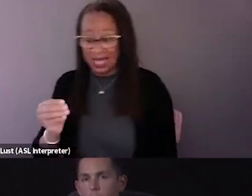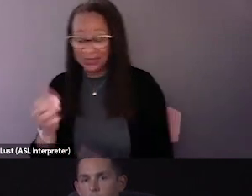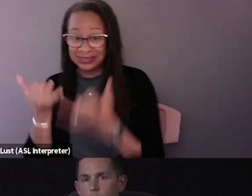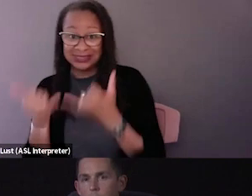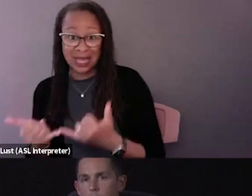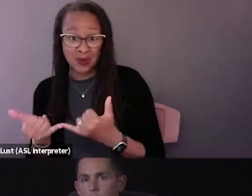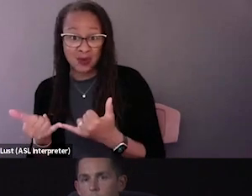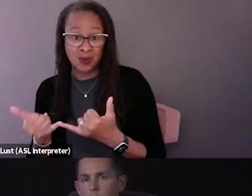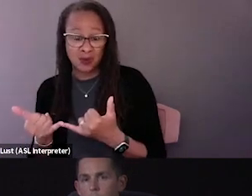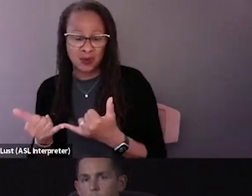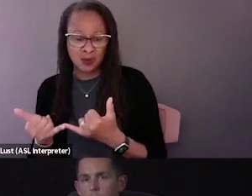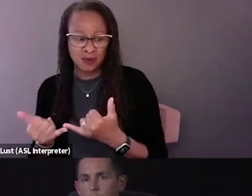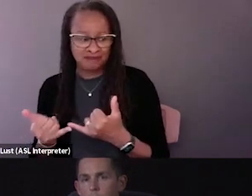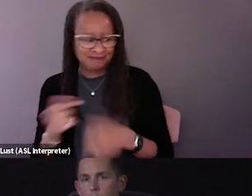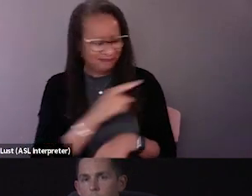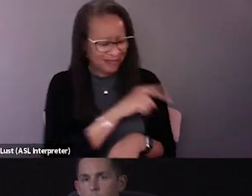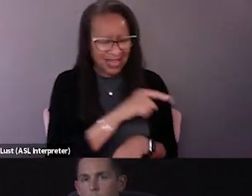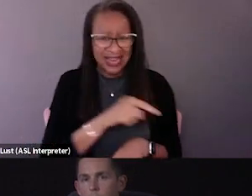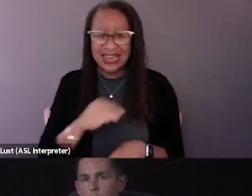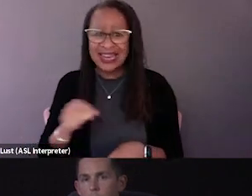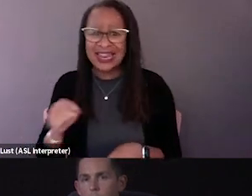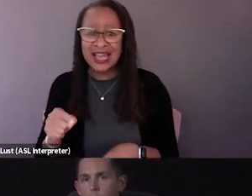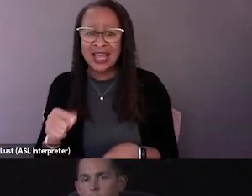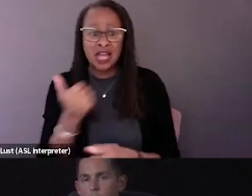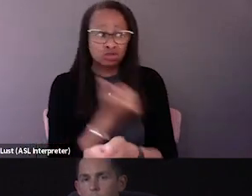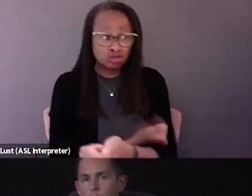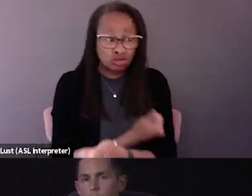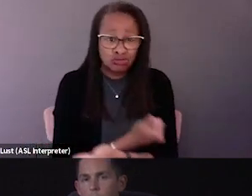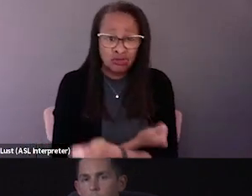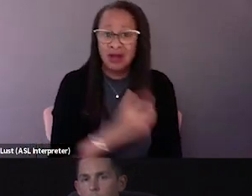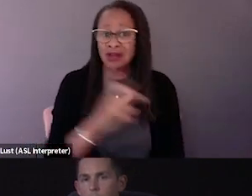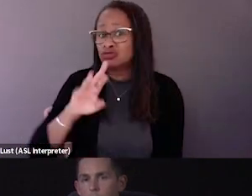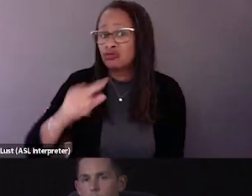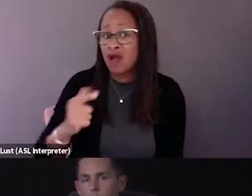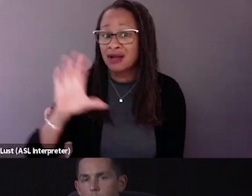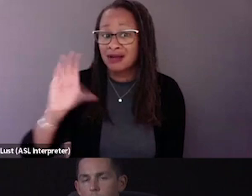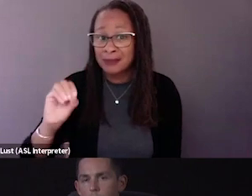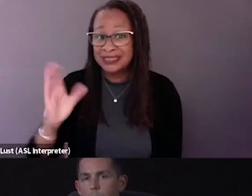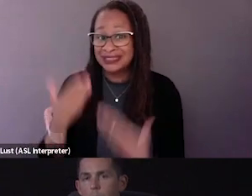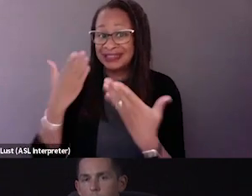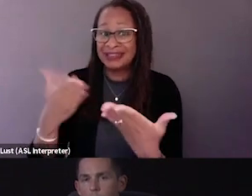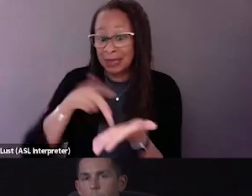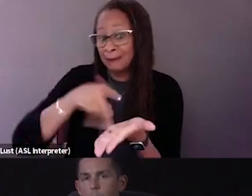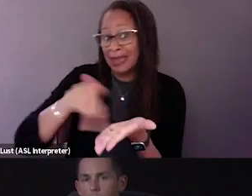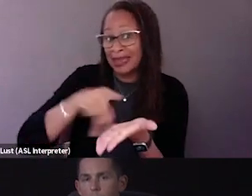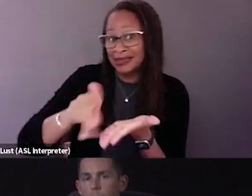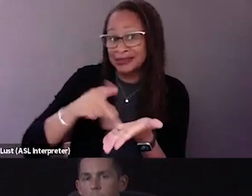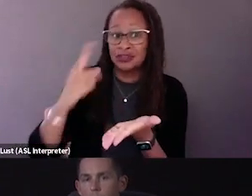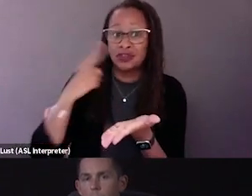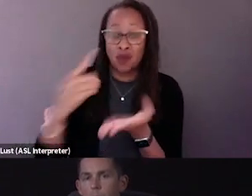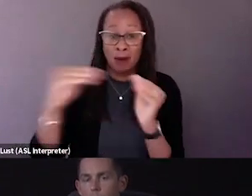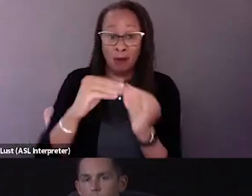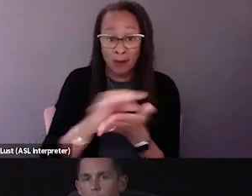now, was it the drug companies giving incentives? I've